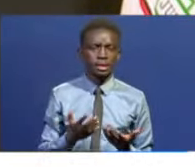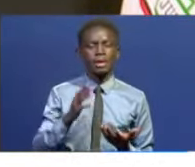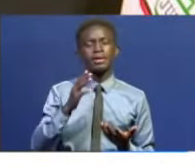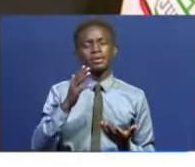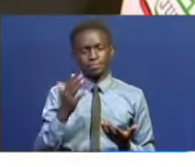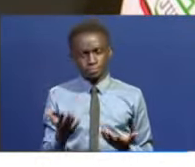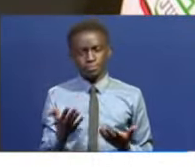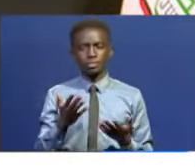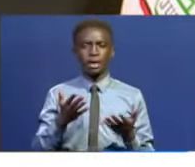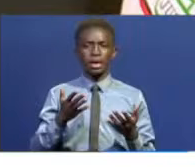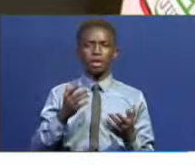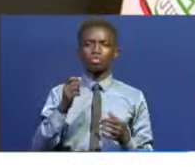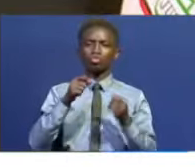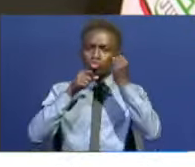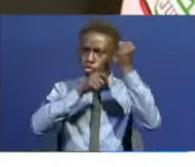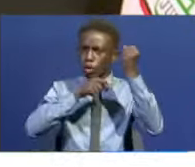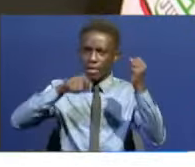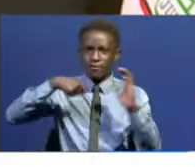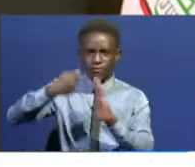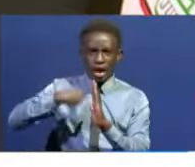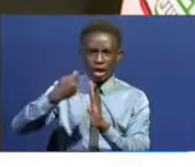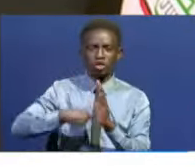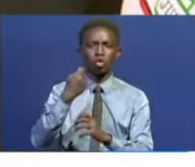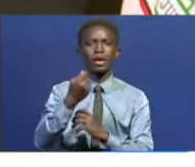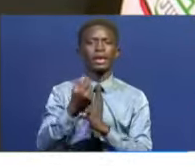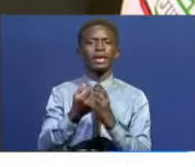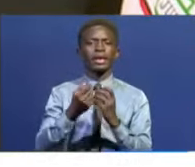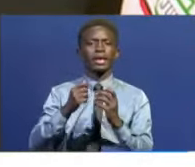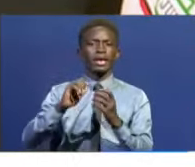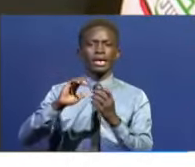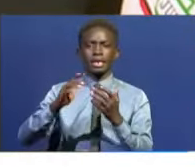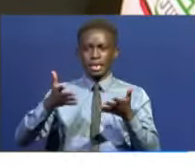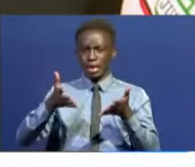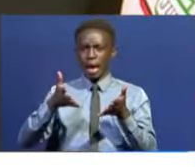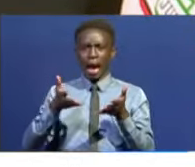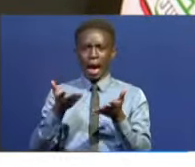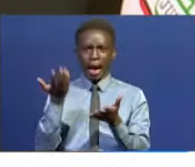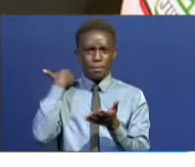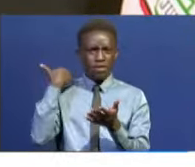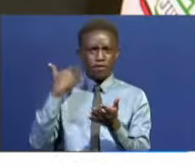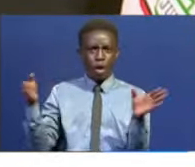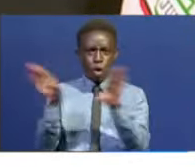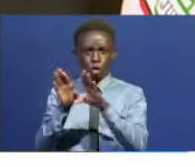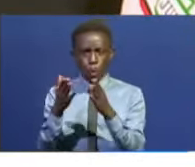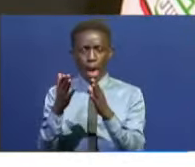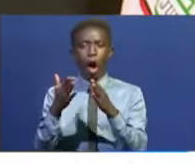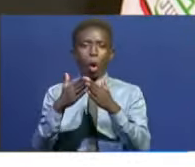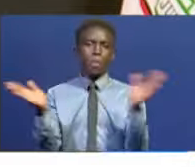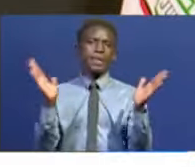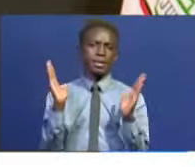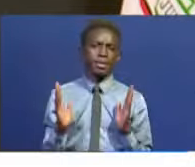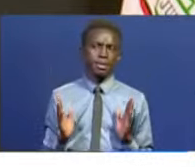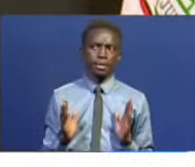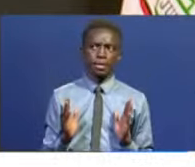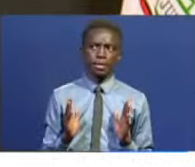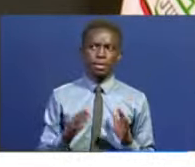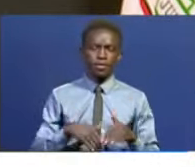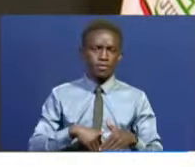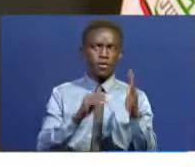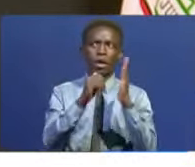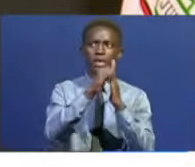sugar factories in Western Kenya. Establishment of new industries identified in Article 22 of the